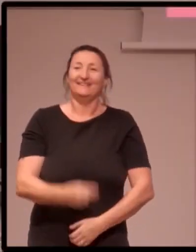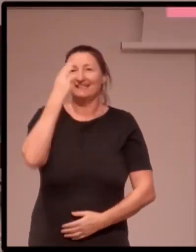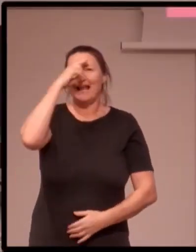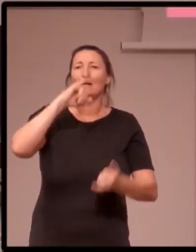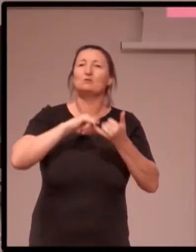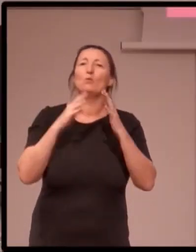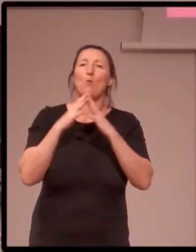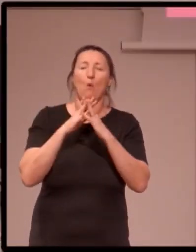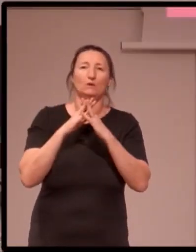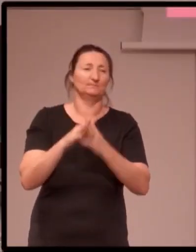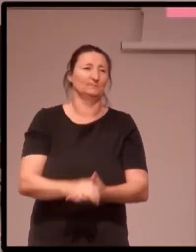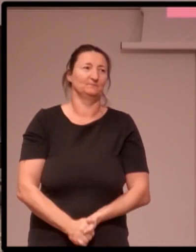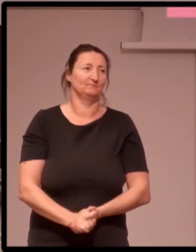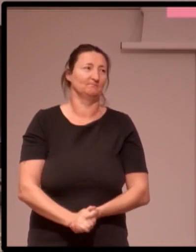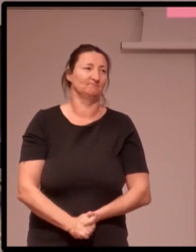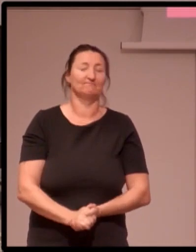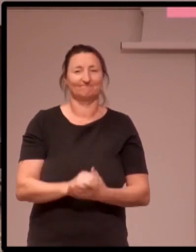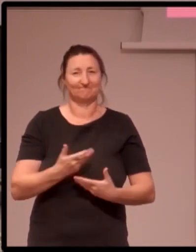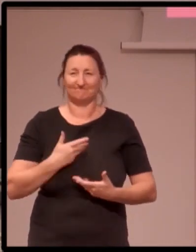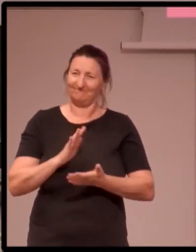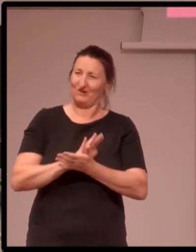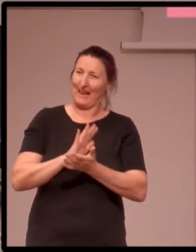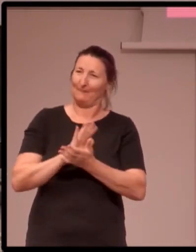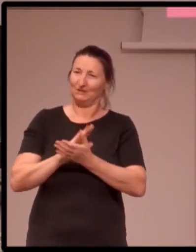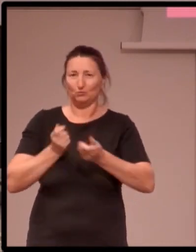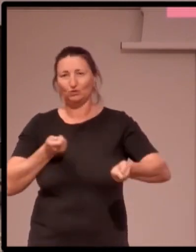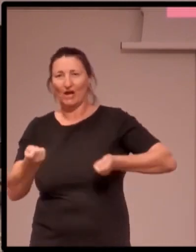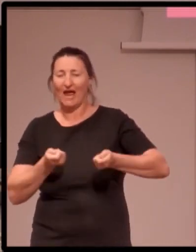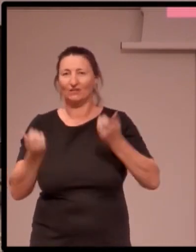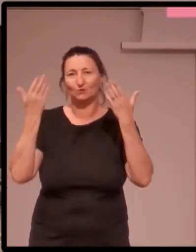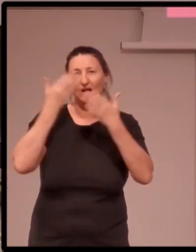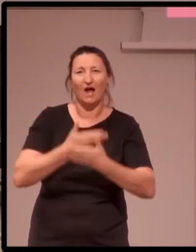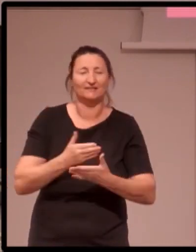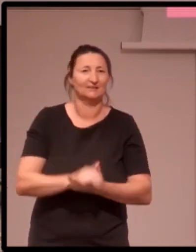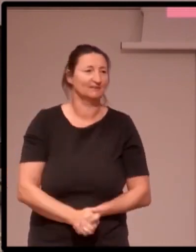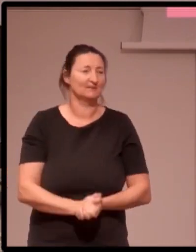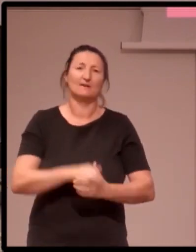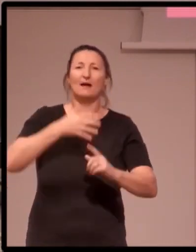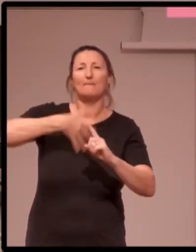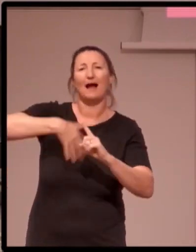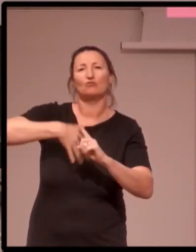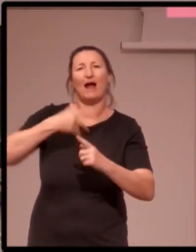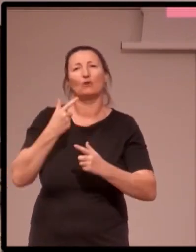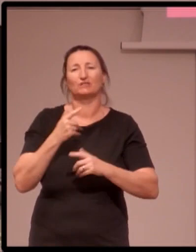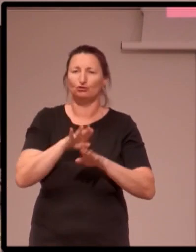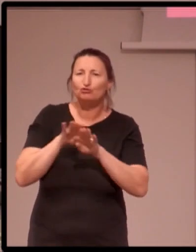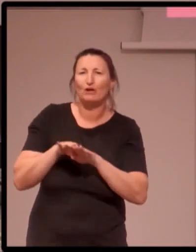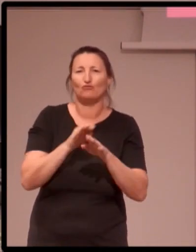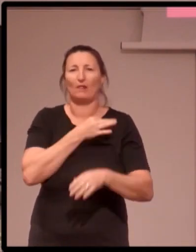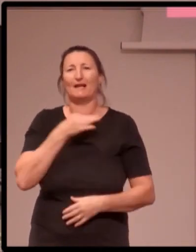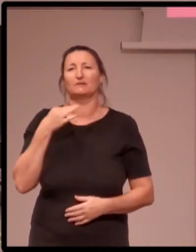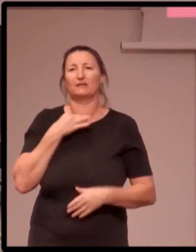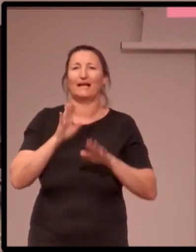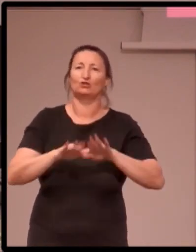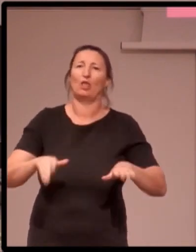name's Sue Ward, and I've got the privilege of chairing this evening's event. My background's in general nursing and then